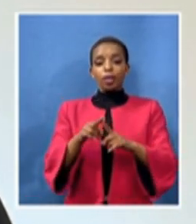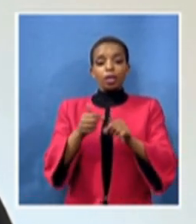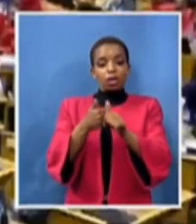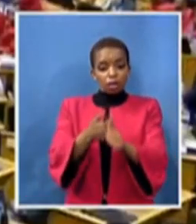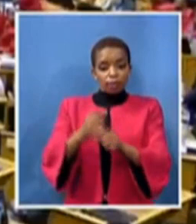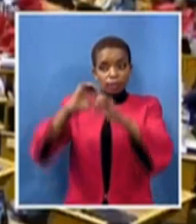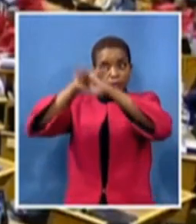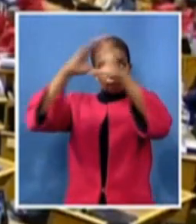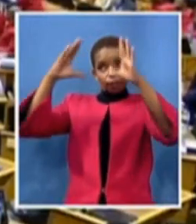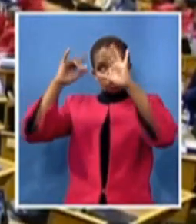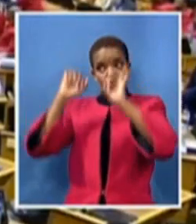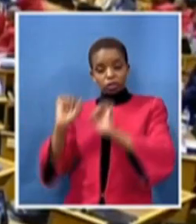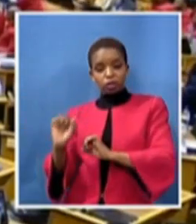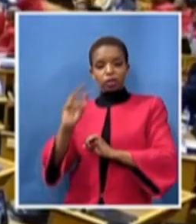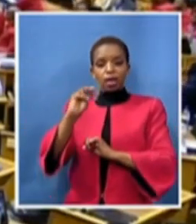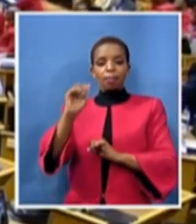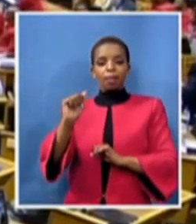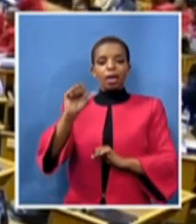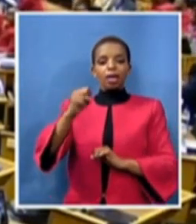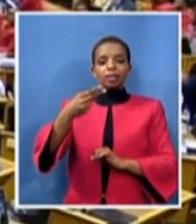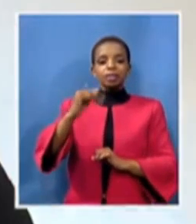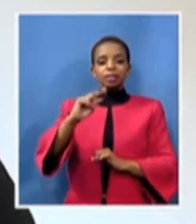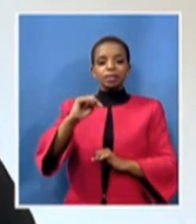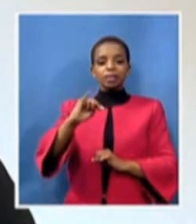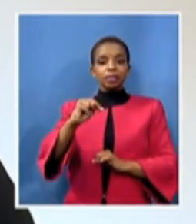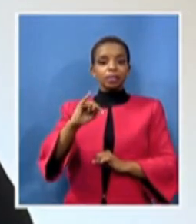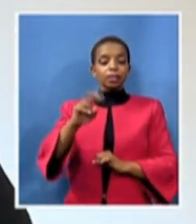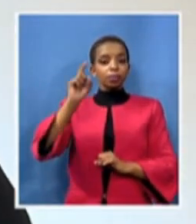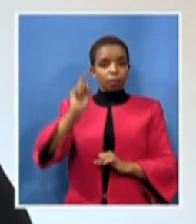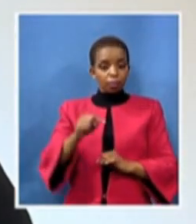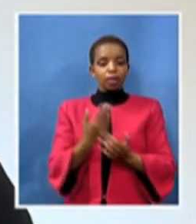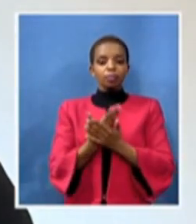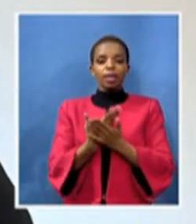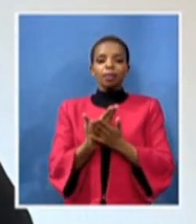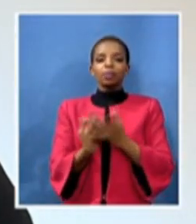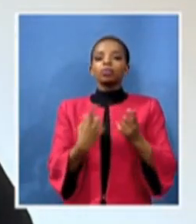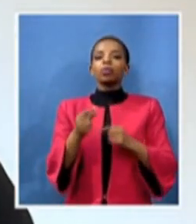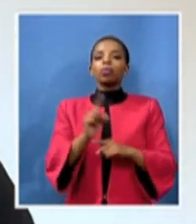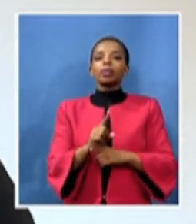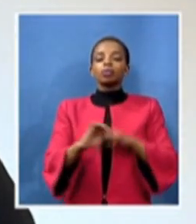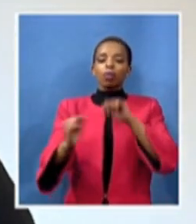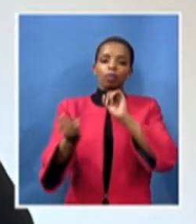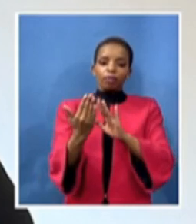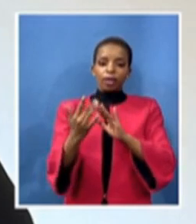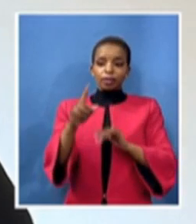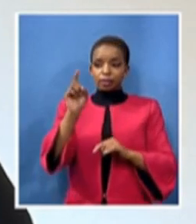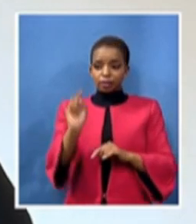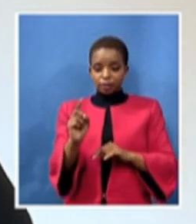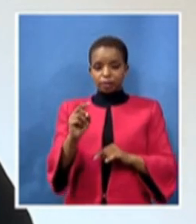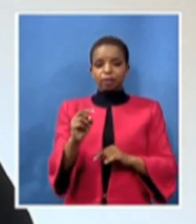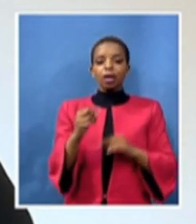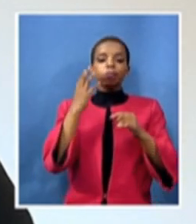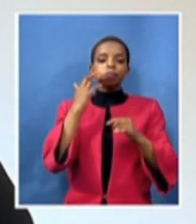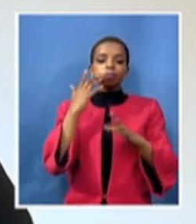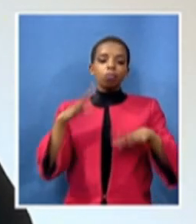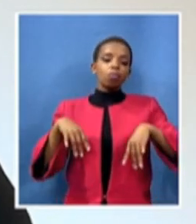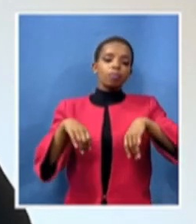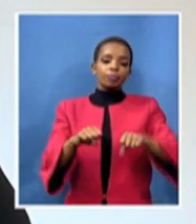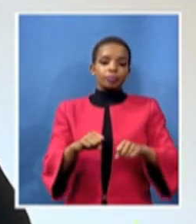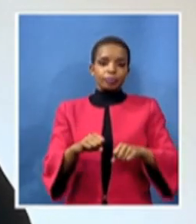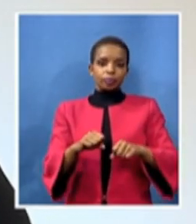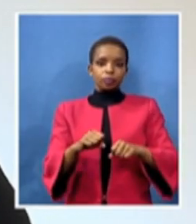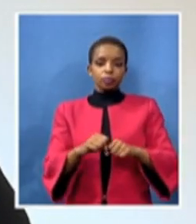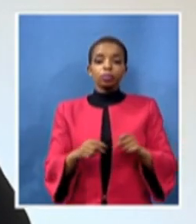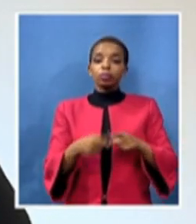the legacy of colonialism, no matter the cost. Our practice of non-racialism should have a structural effect on